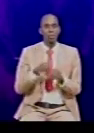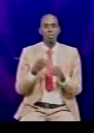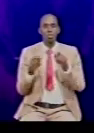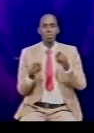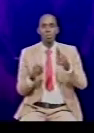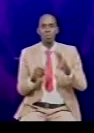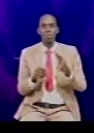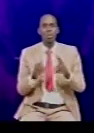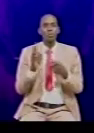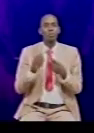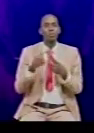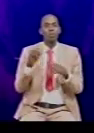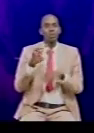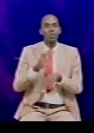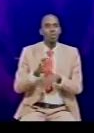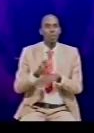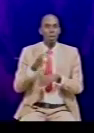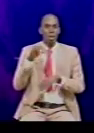the church at Smyrna,